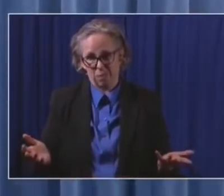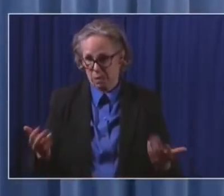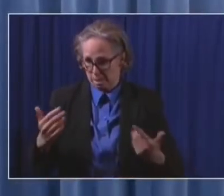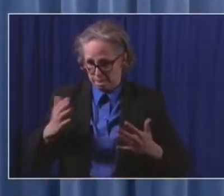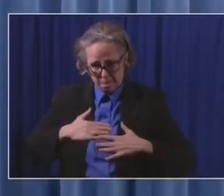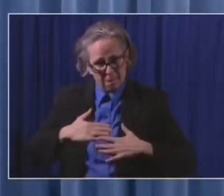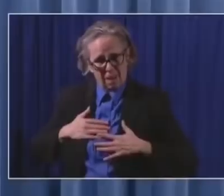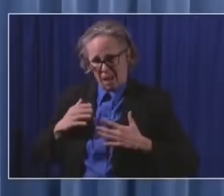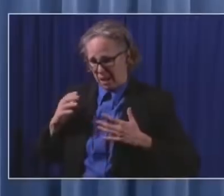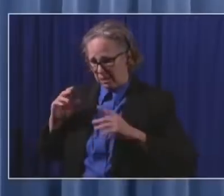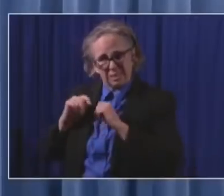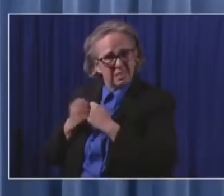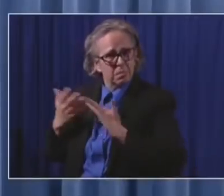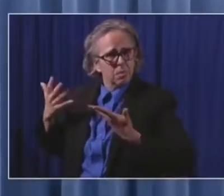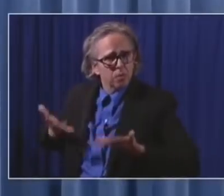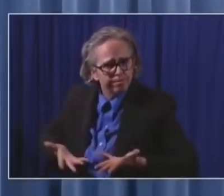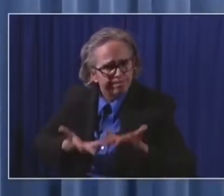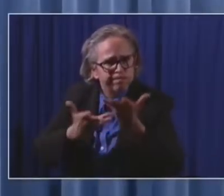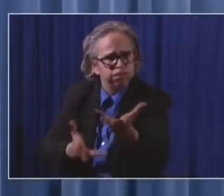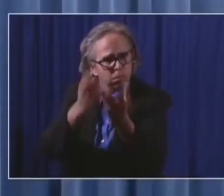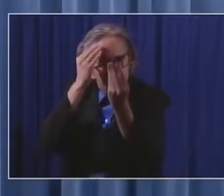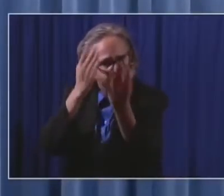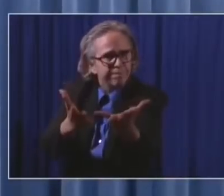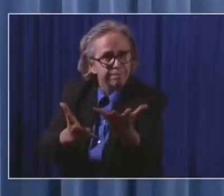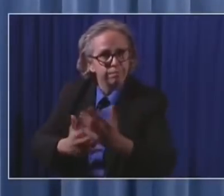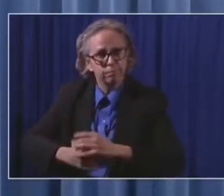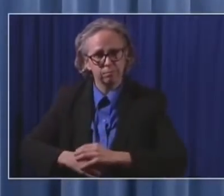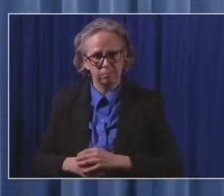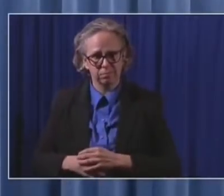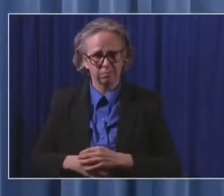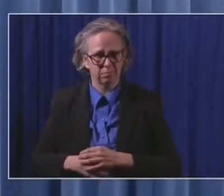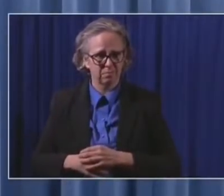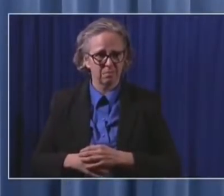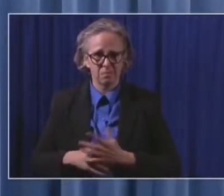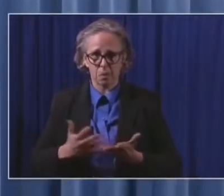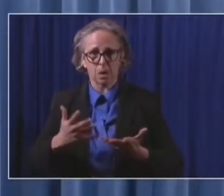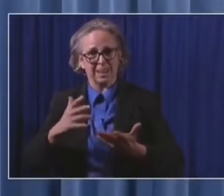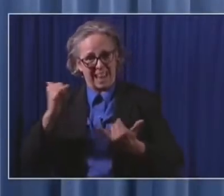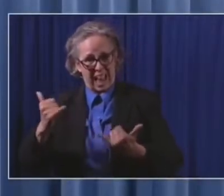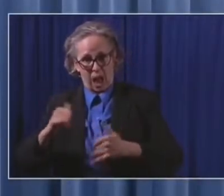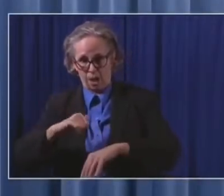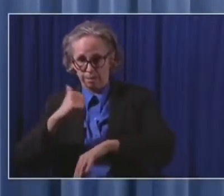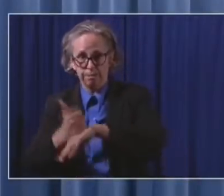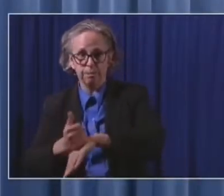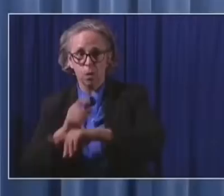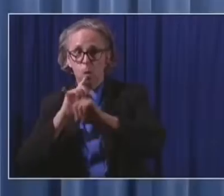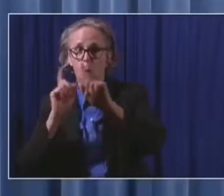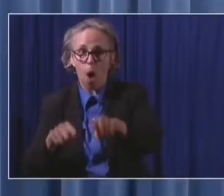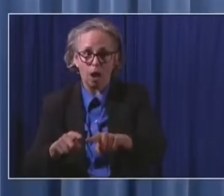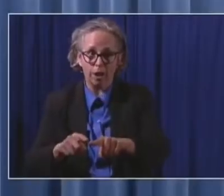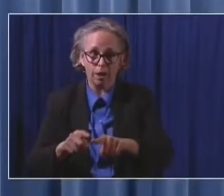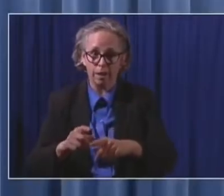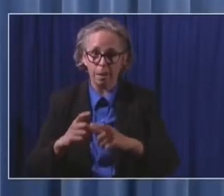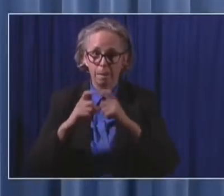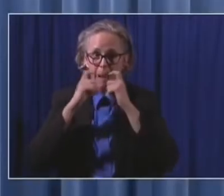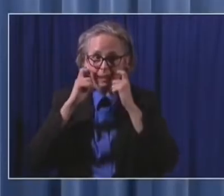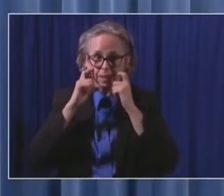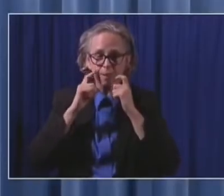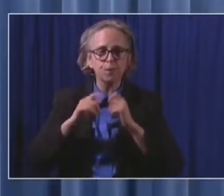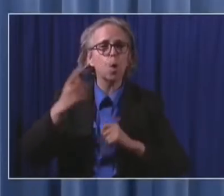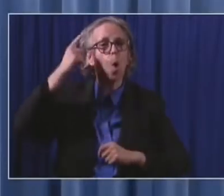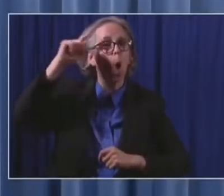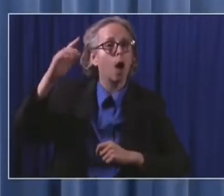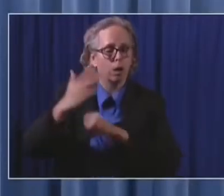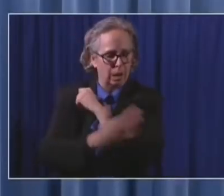Ohio. So this is our new effort to do that. Putting on a